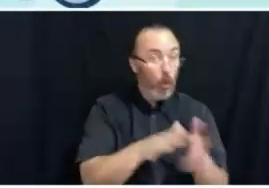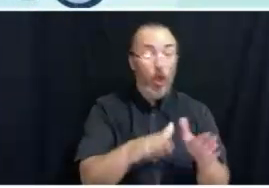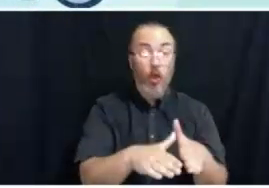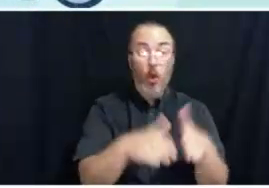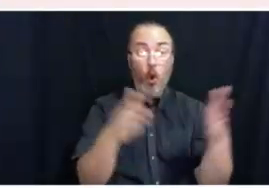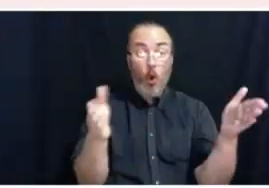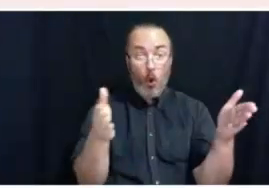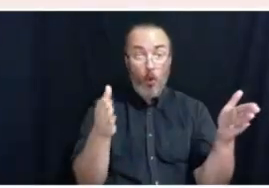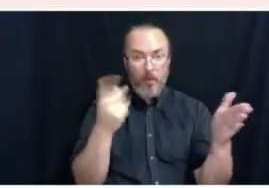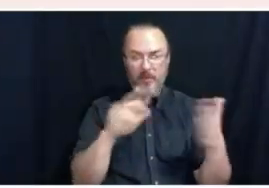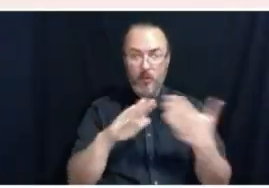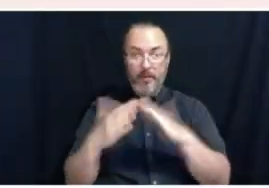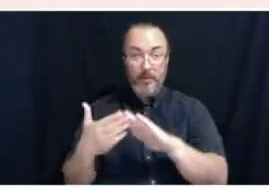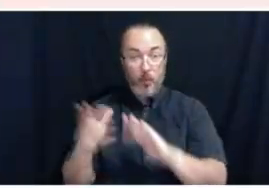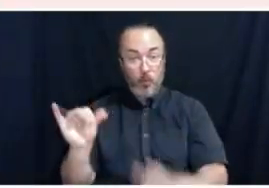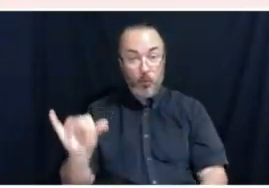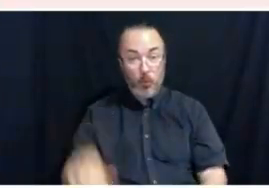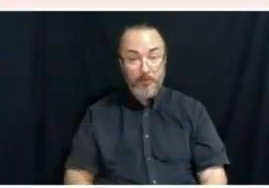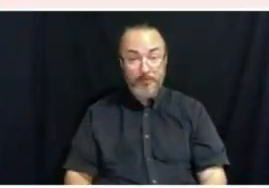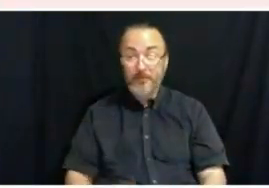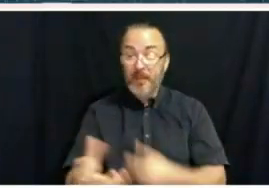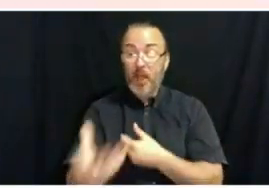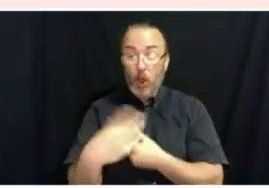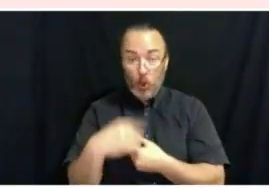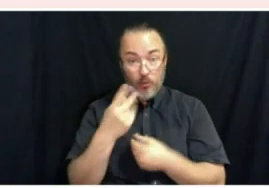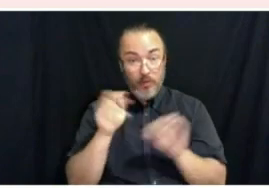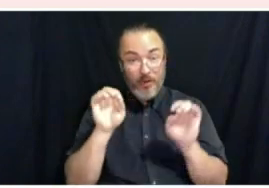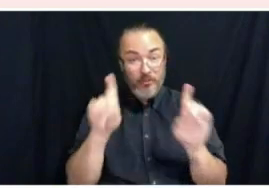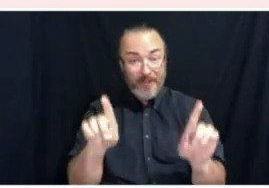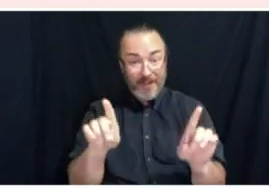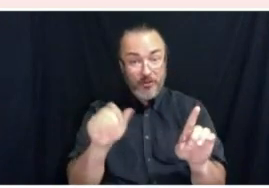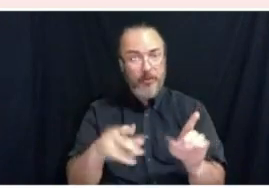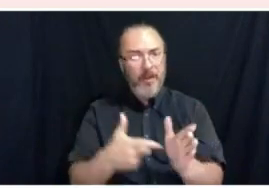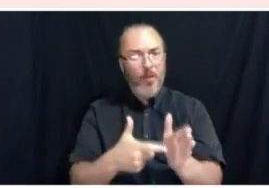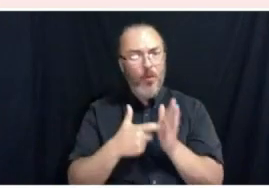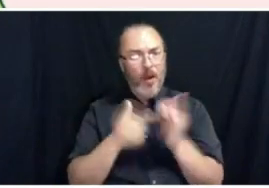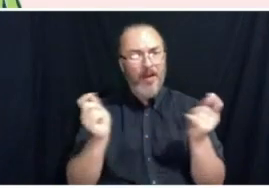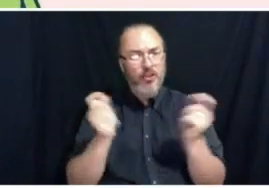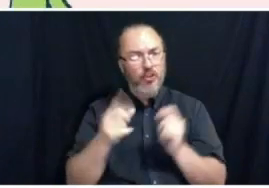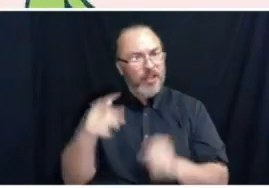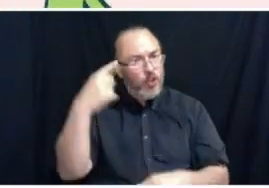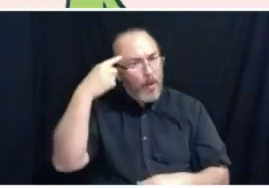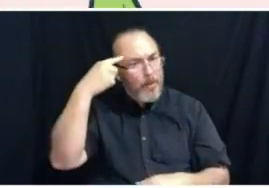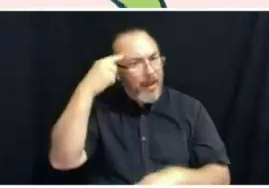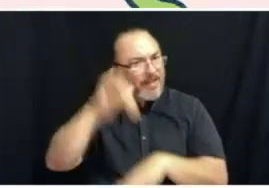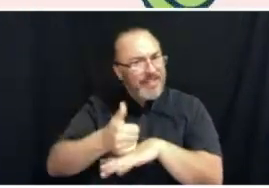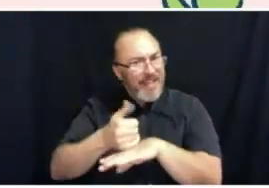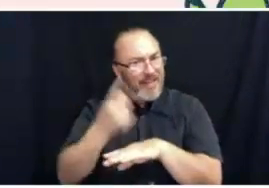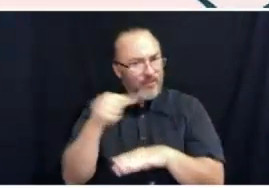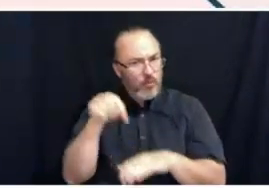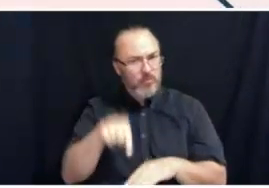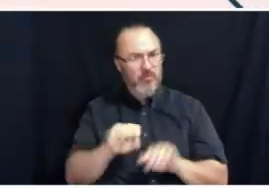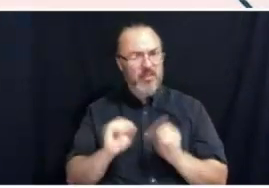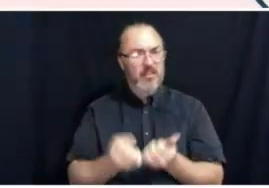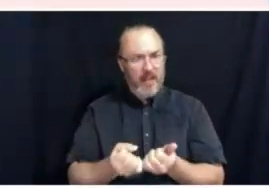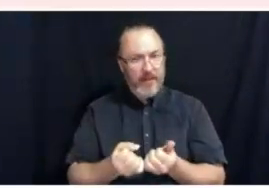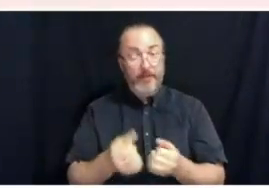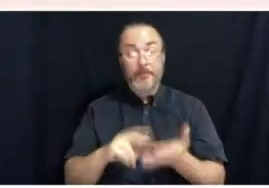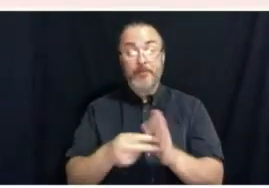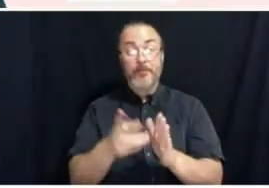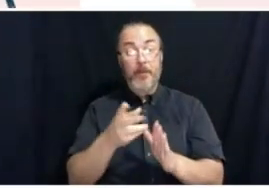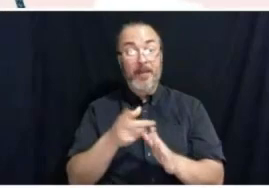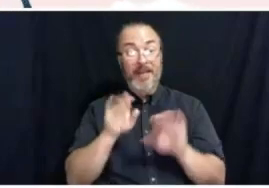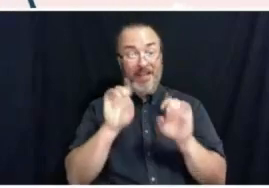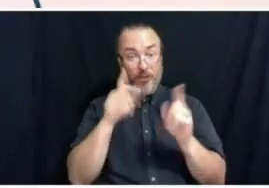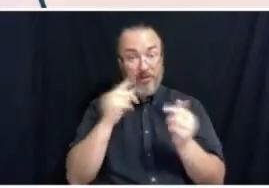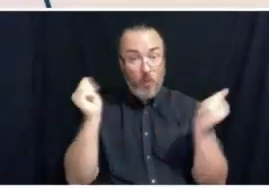community. Inclusion in education requires a change in mindset in society, so that education for